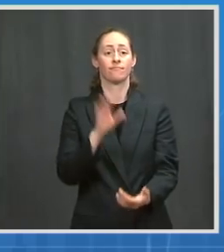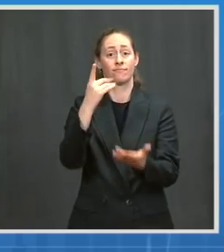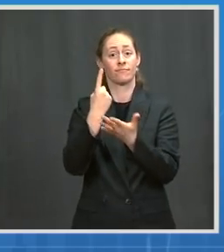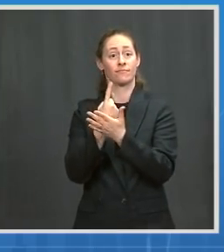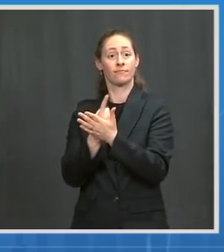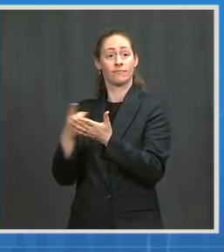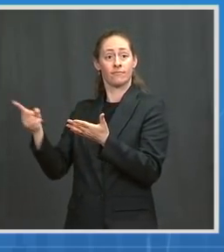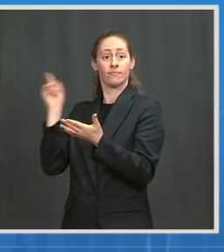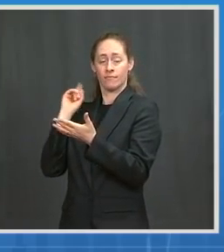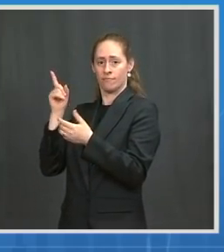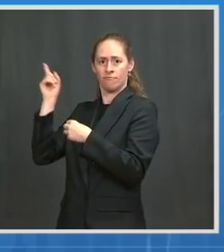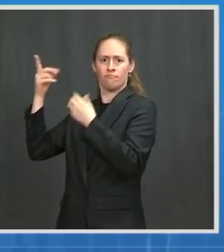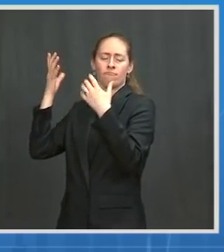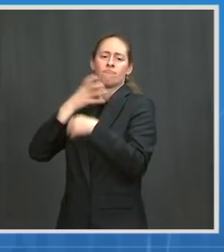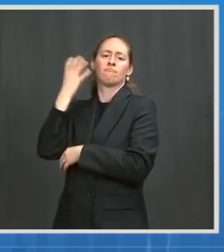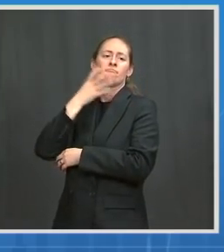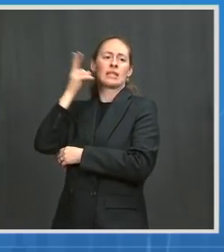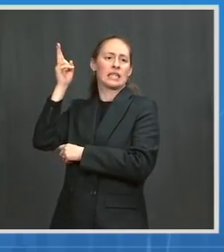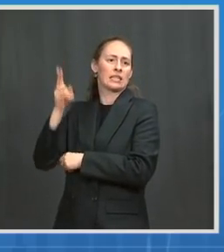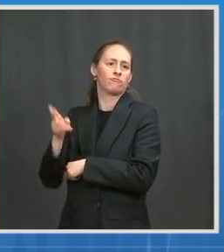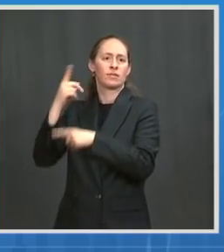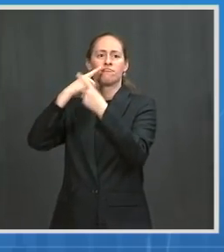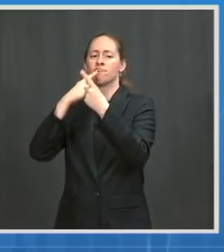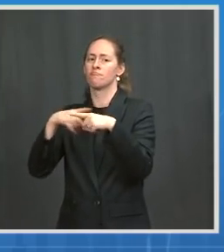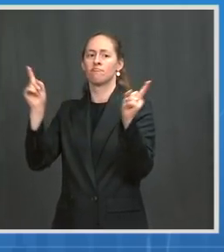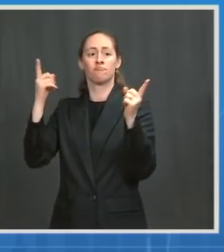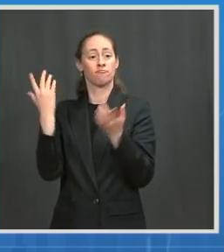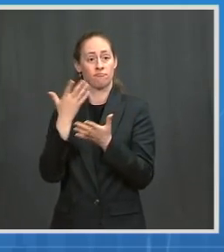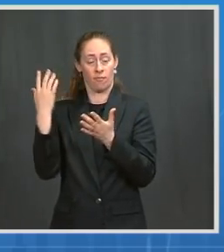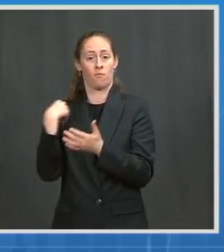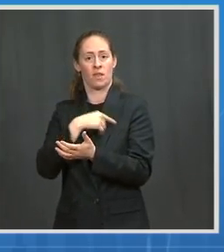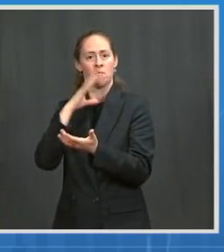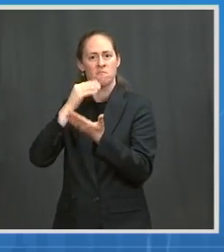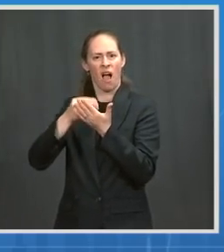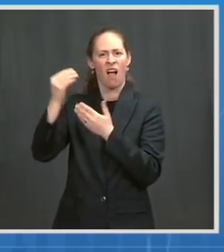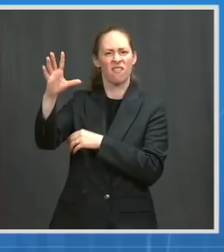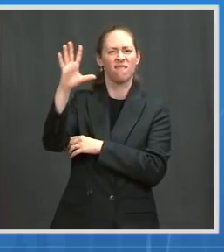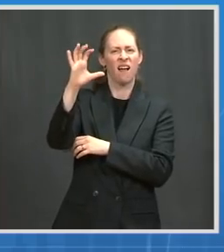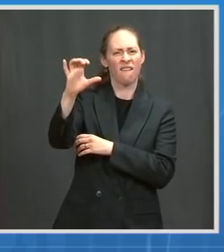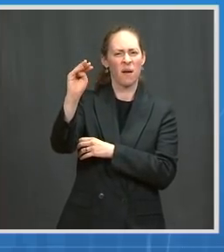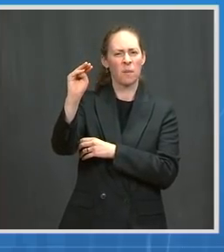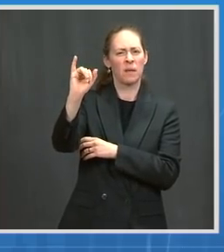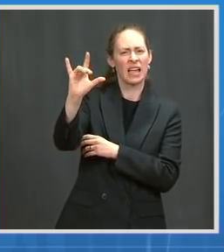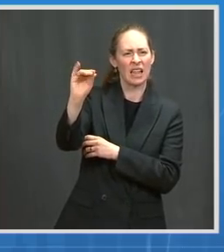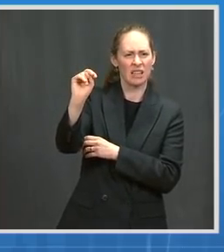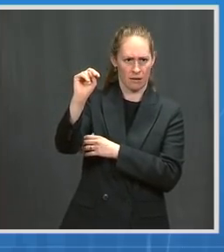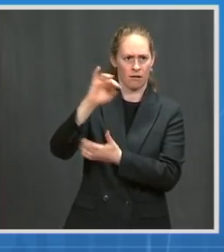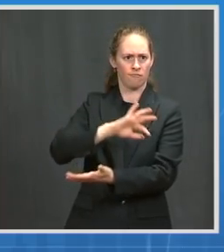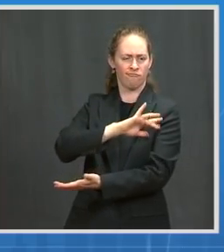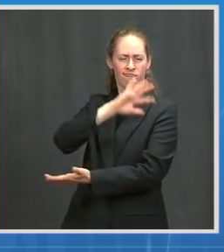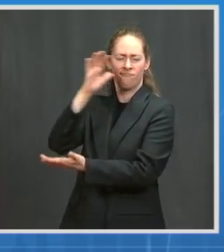by announcing that the United States will purchase 500 million doses of Pfizer vaccines and